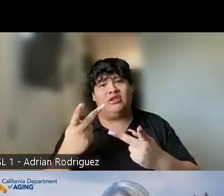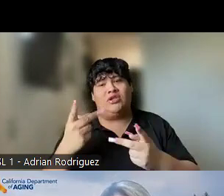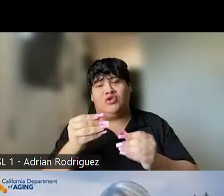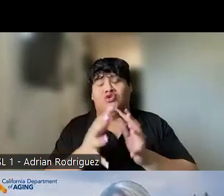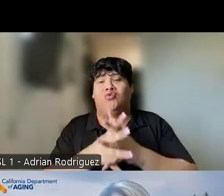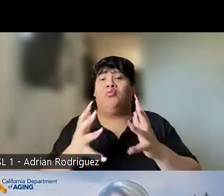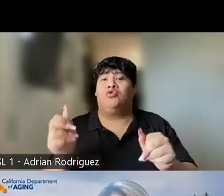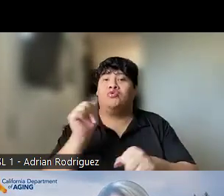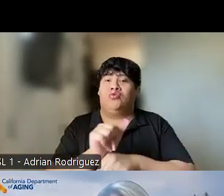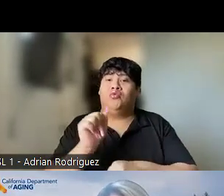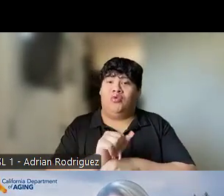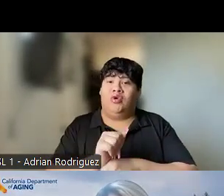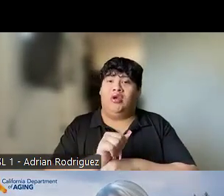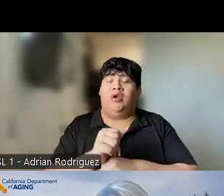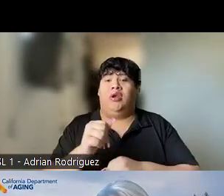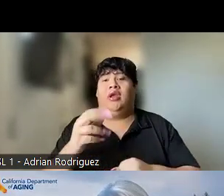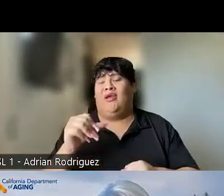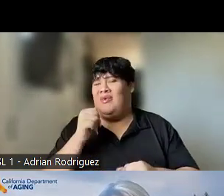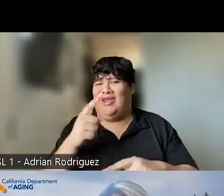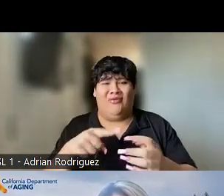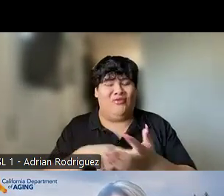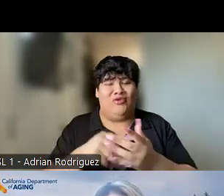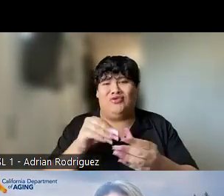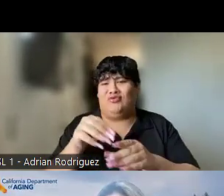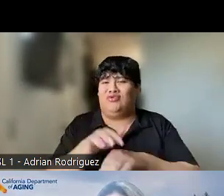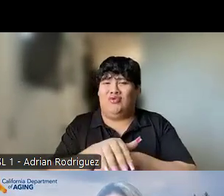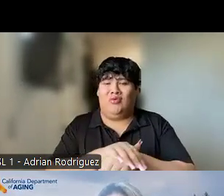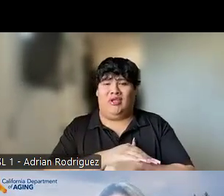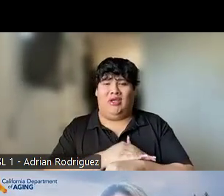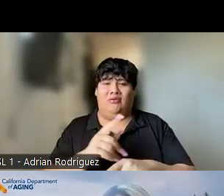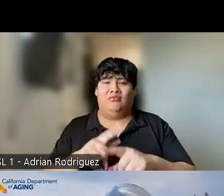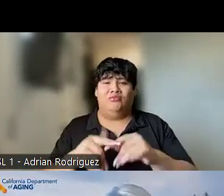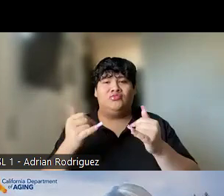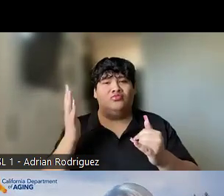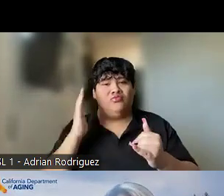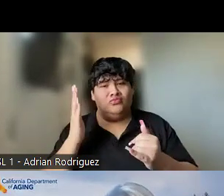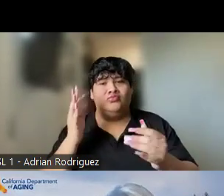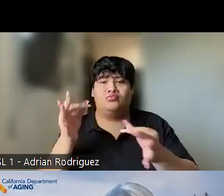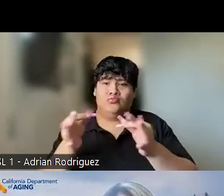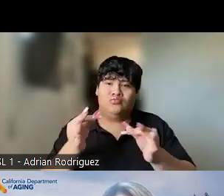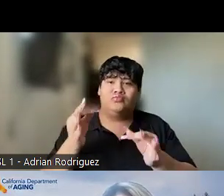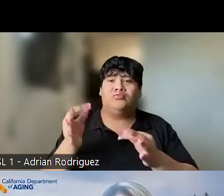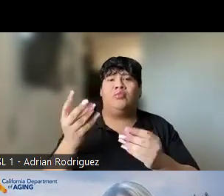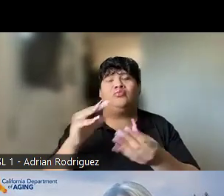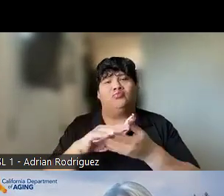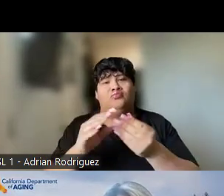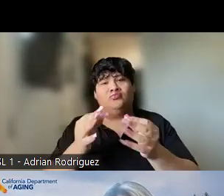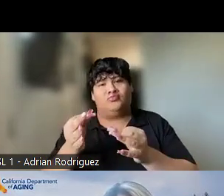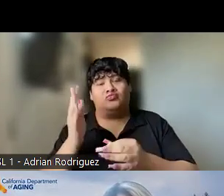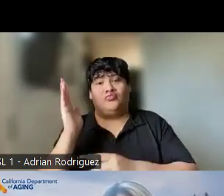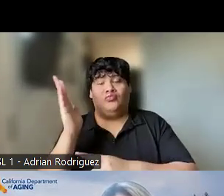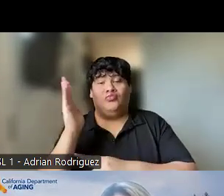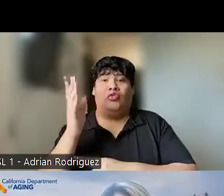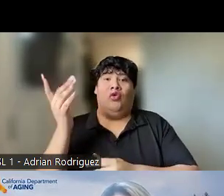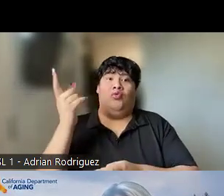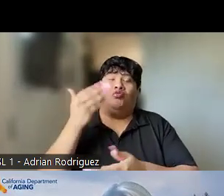work remaining and we cannot afford to slow down. So now I'm just going to take a few moments to summarize a few of the achievements, which you